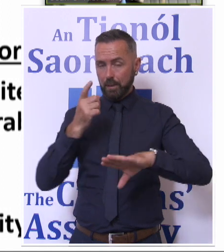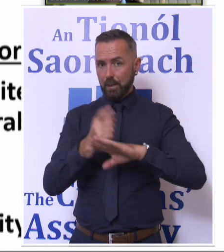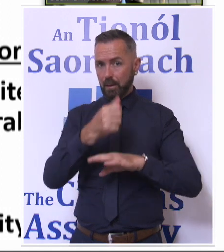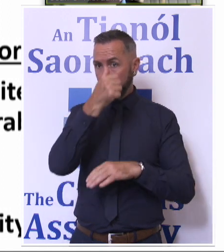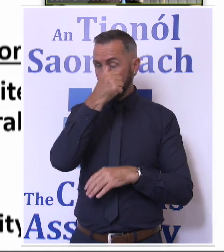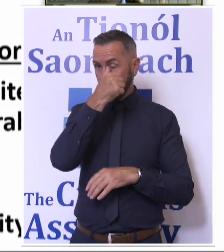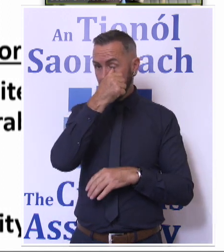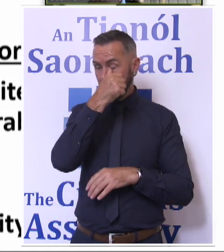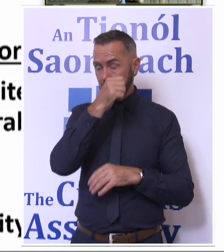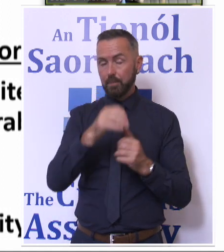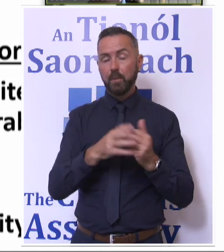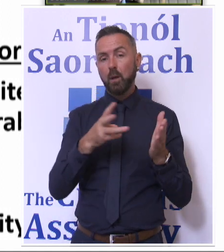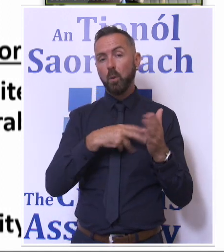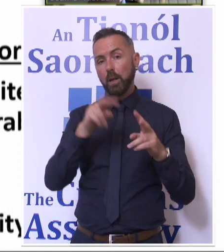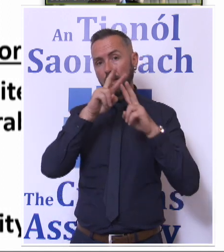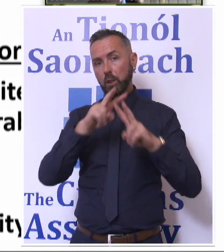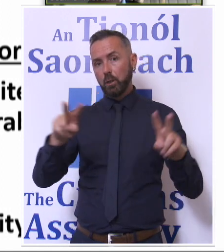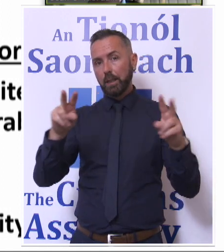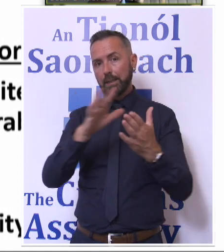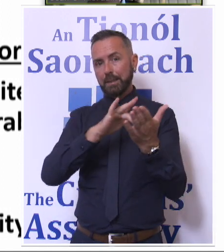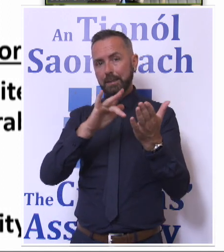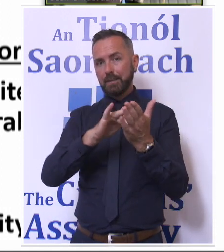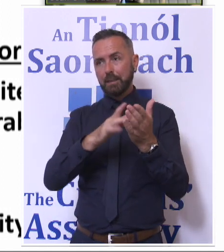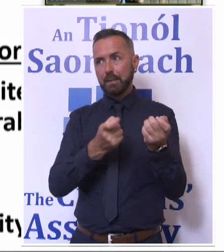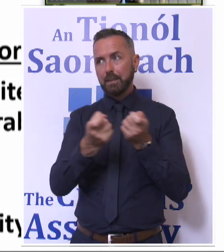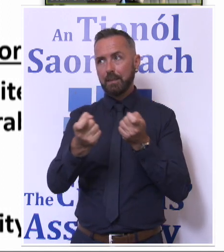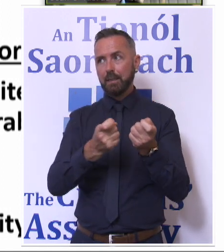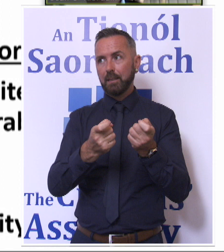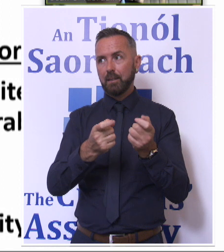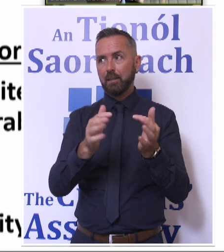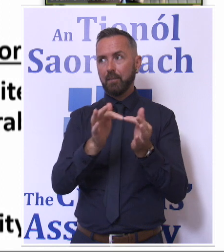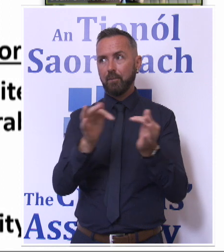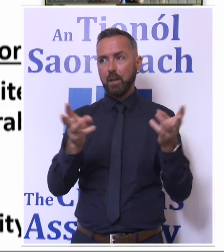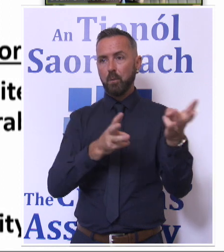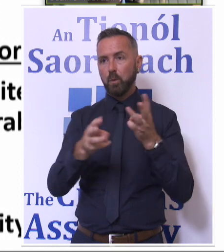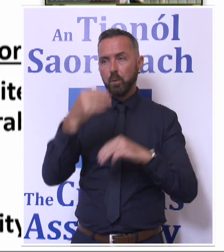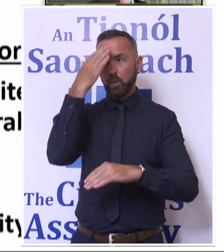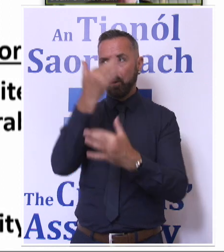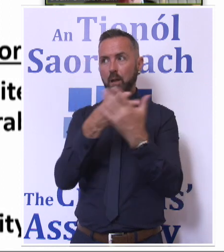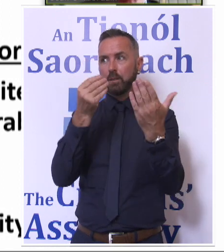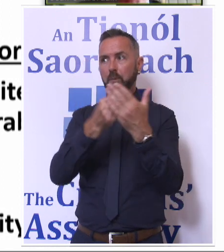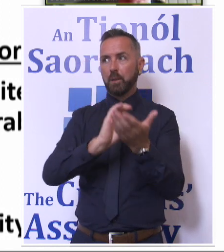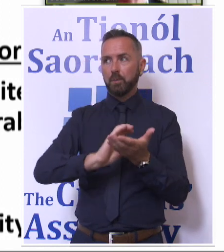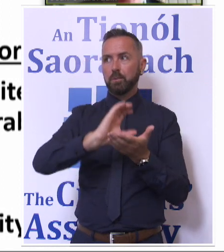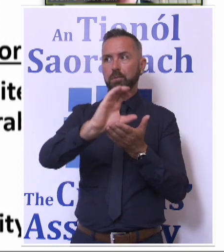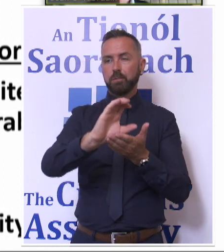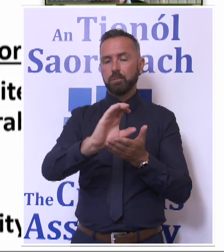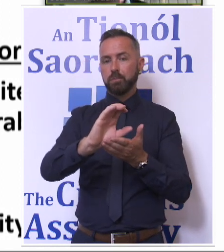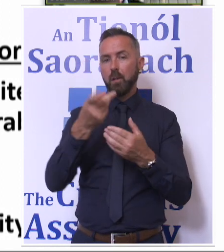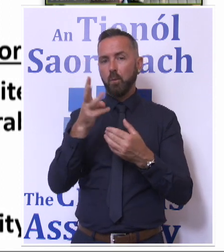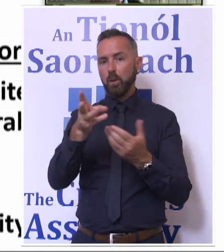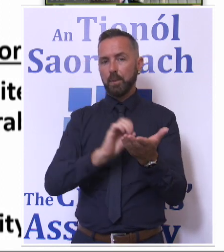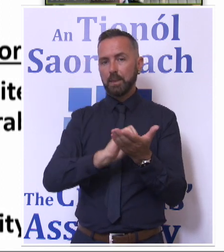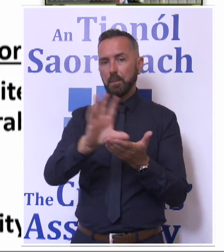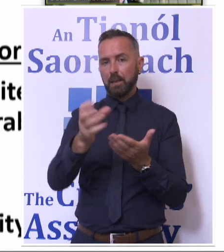is that when you look at the city deal framework and the amount of money behind them, by comparison with the amount of money which is envisaged for spending through